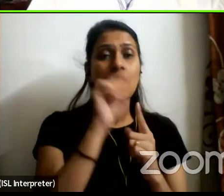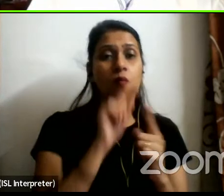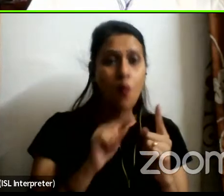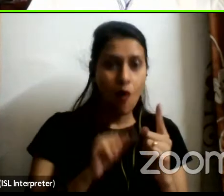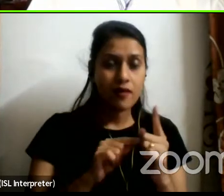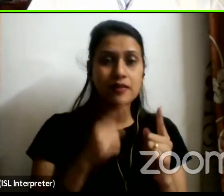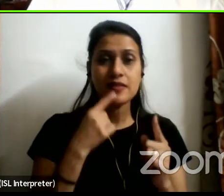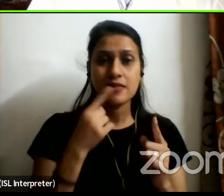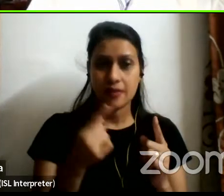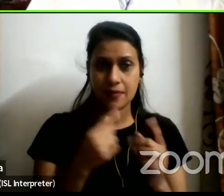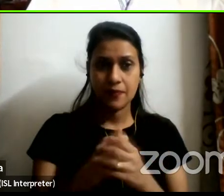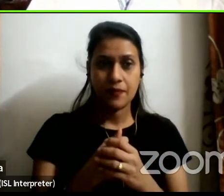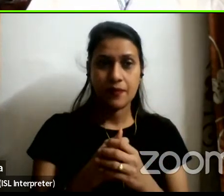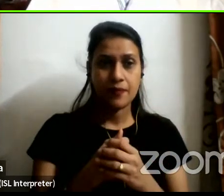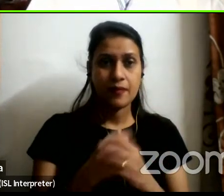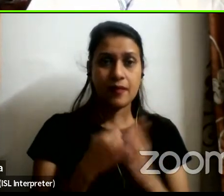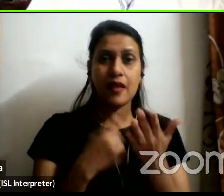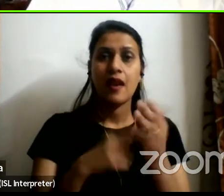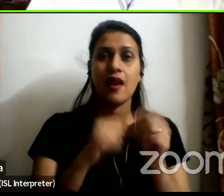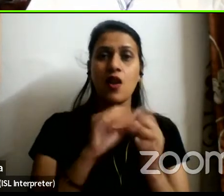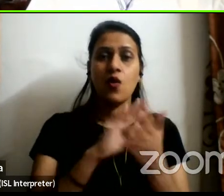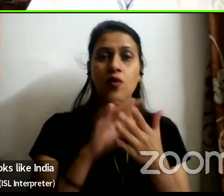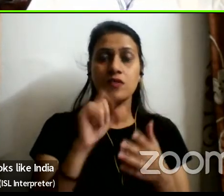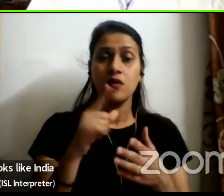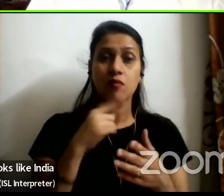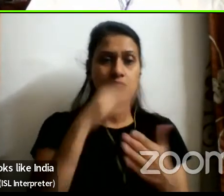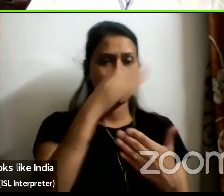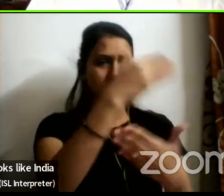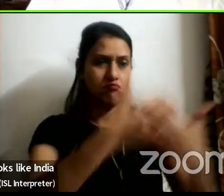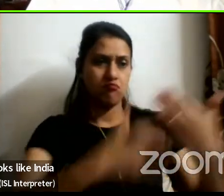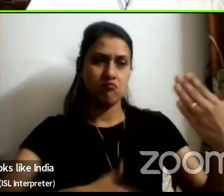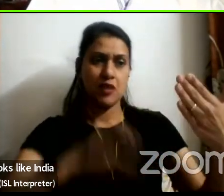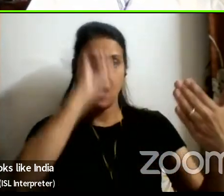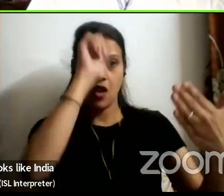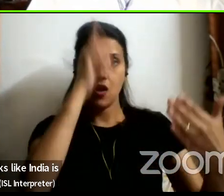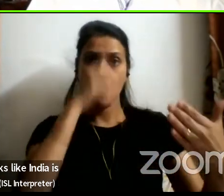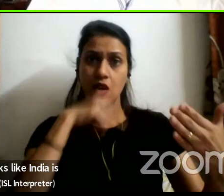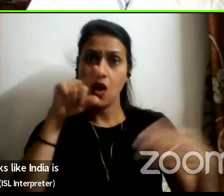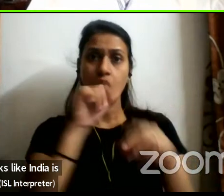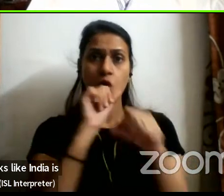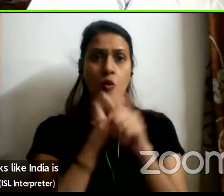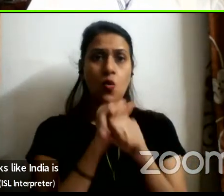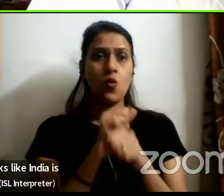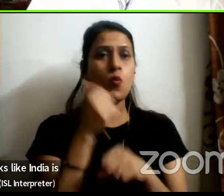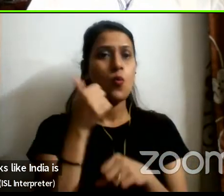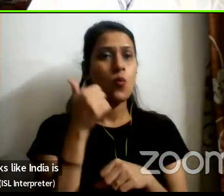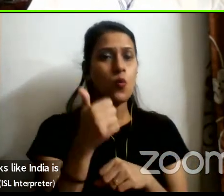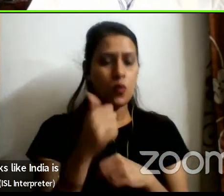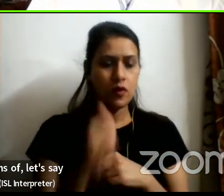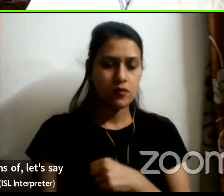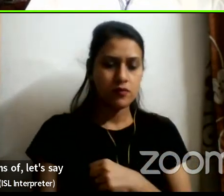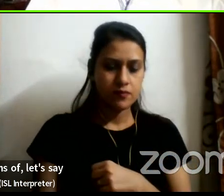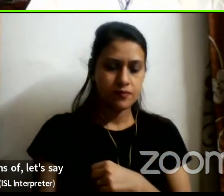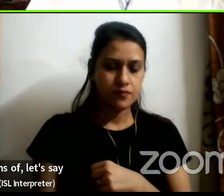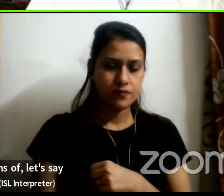like India is doing really well, because in terms of, let's say, contentious